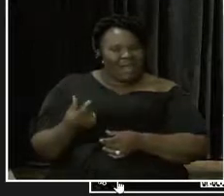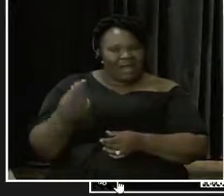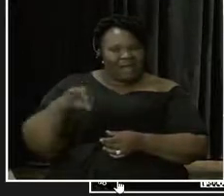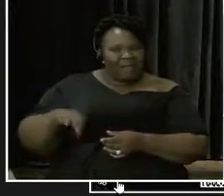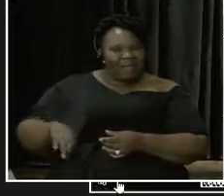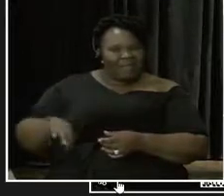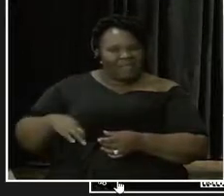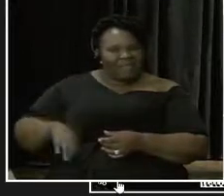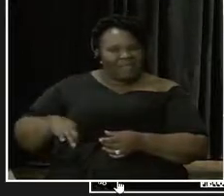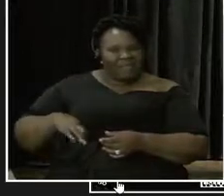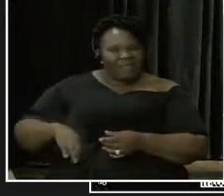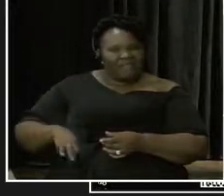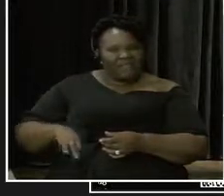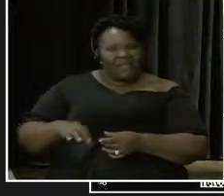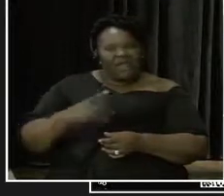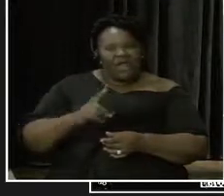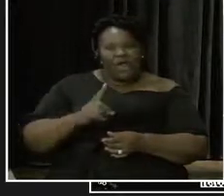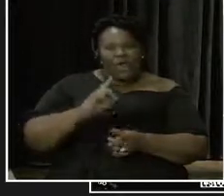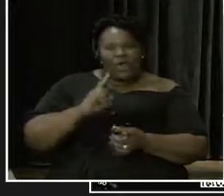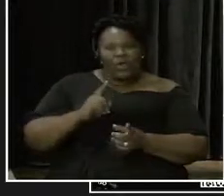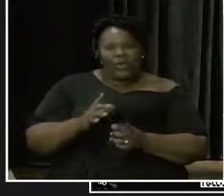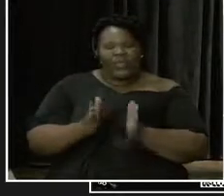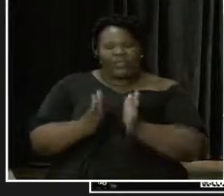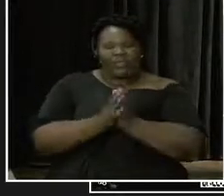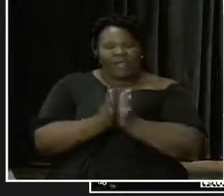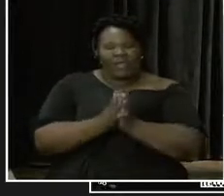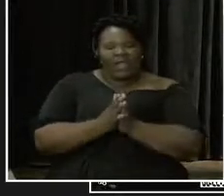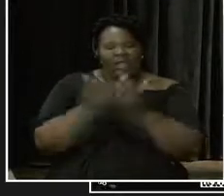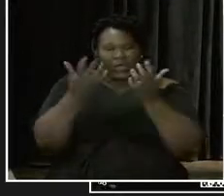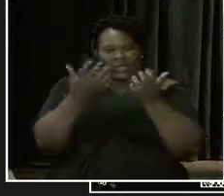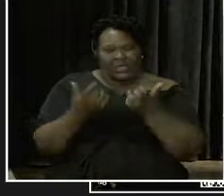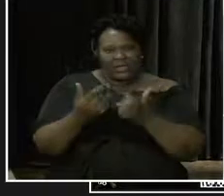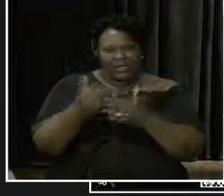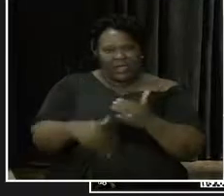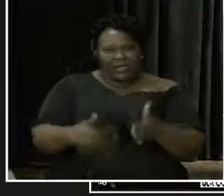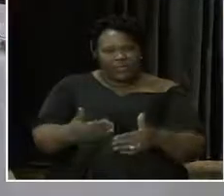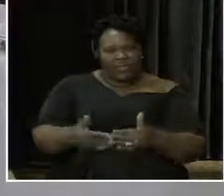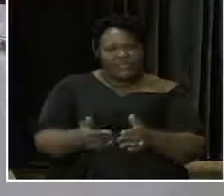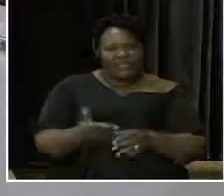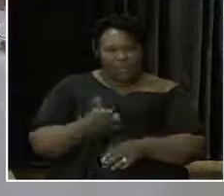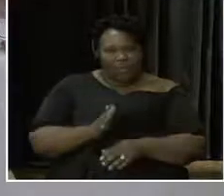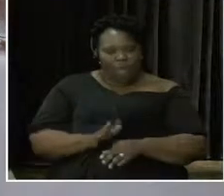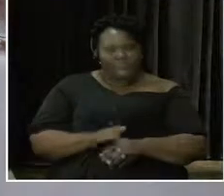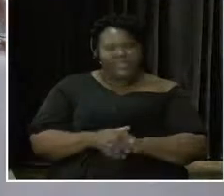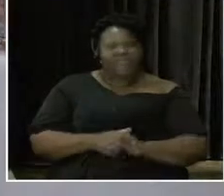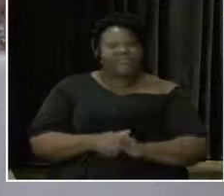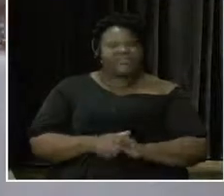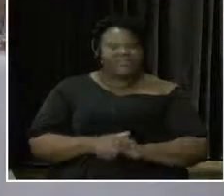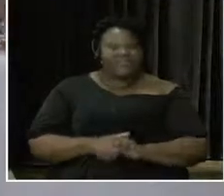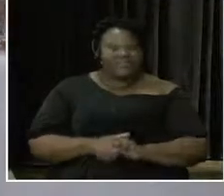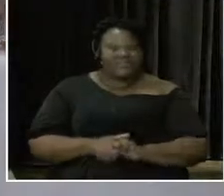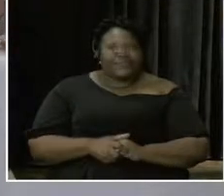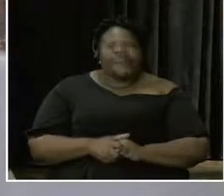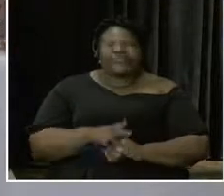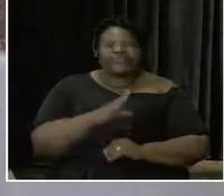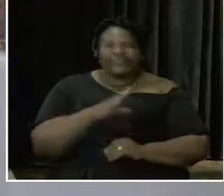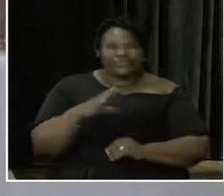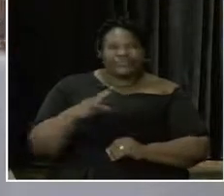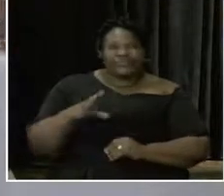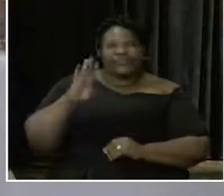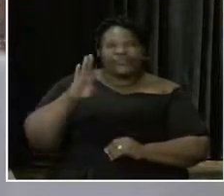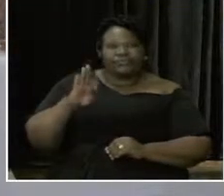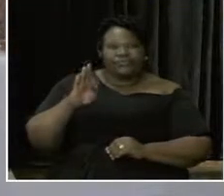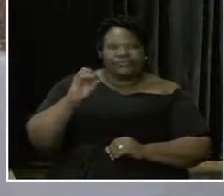item, and will be calling for an audit of this process. Thank you. Thank you, Councillor Barbara Fontaine.